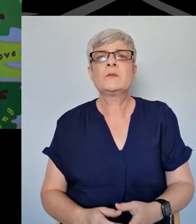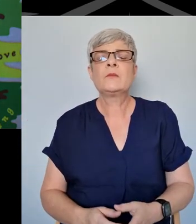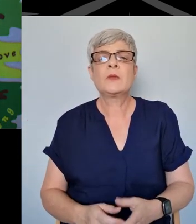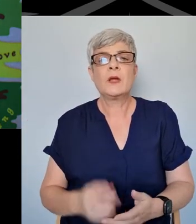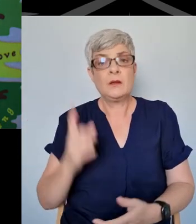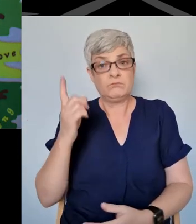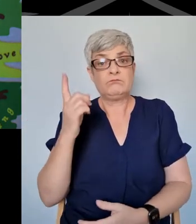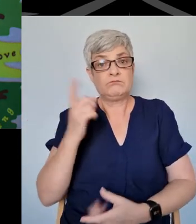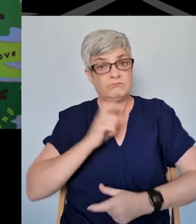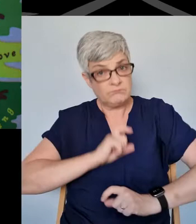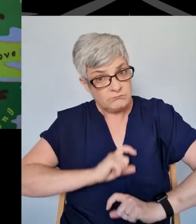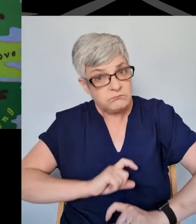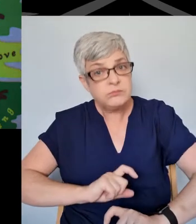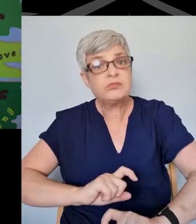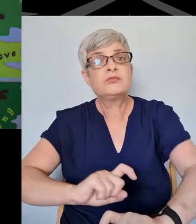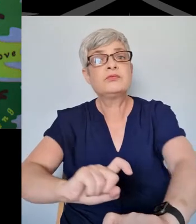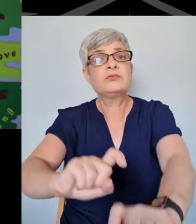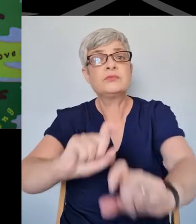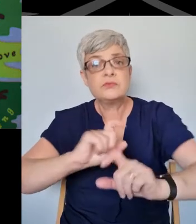And you sustain it all.